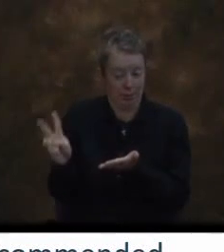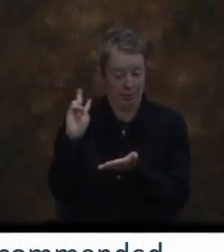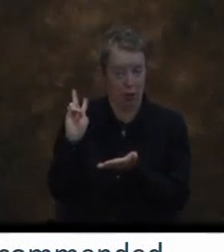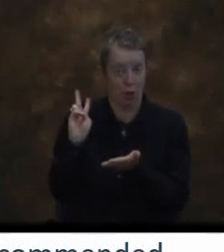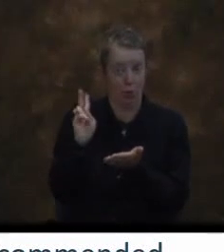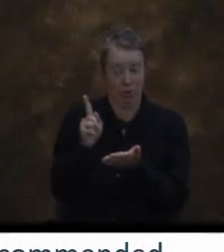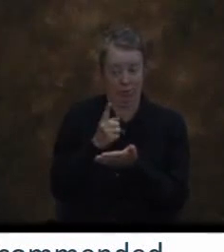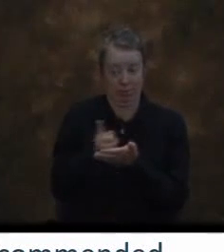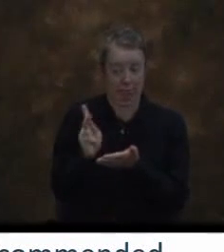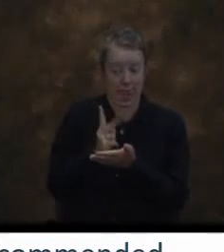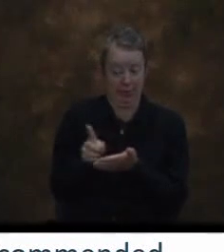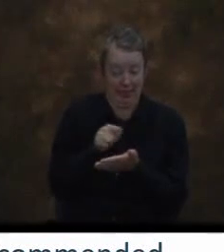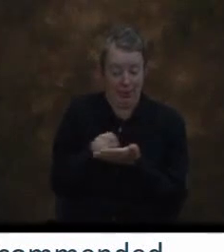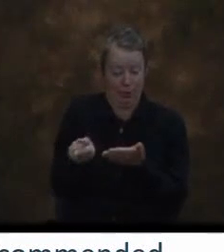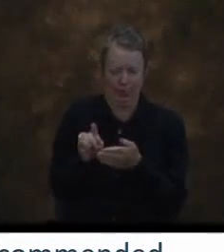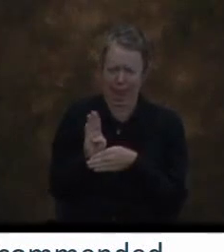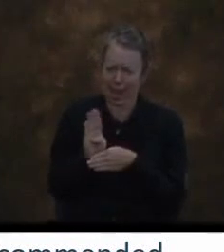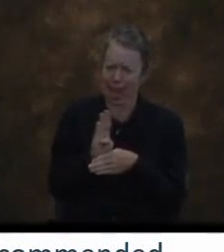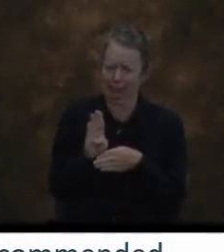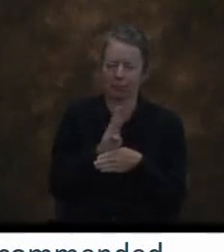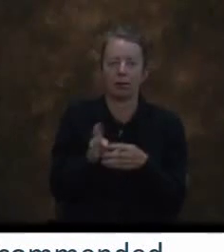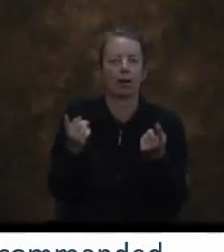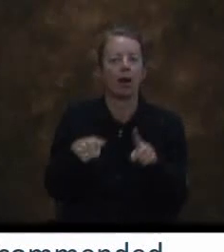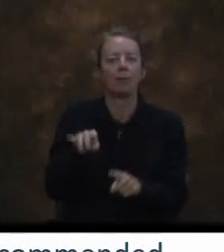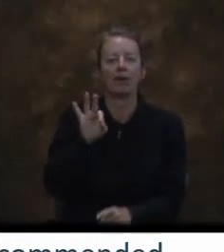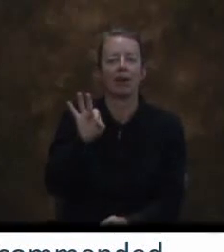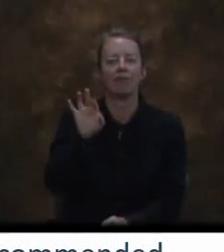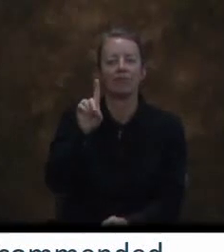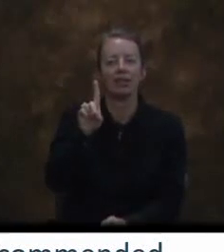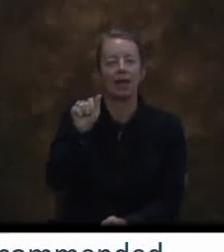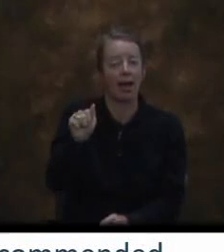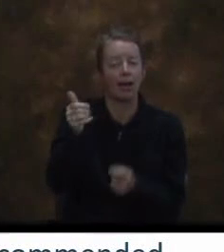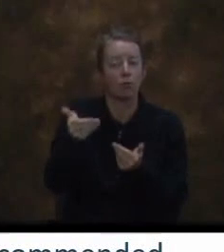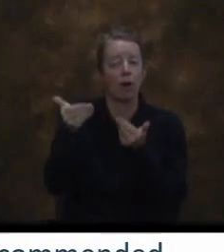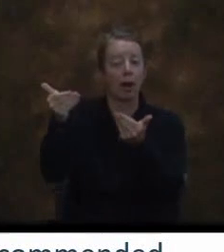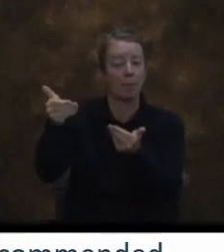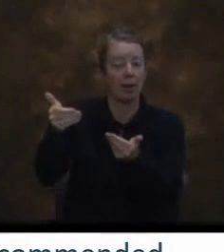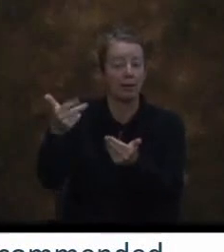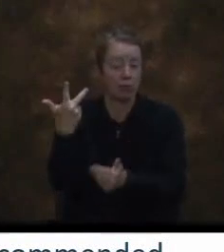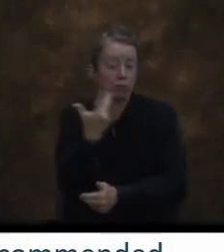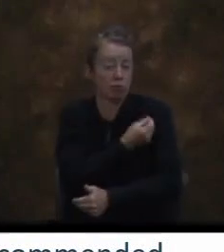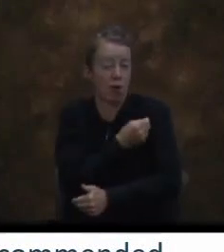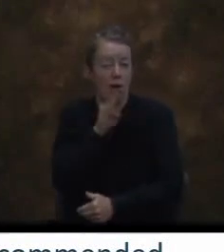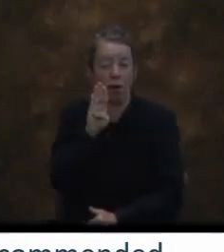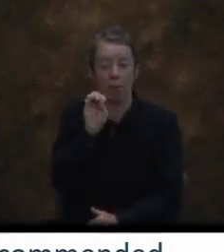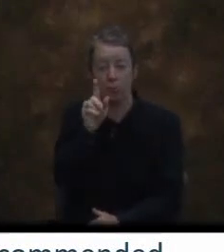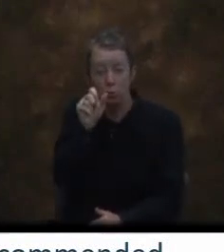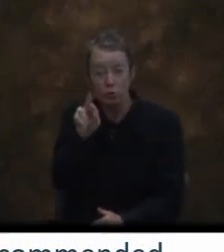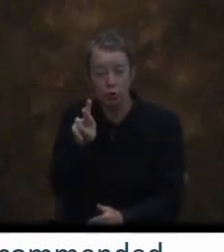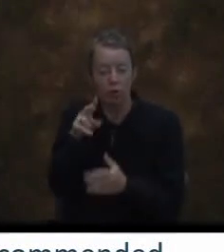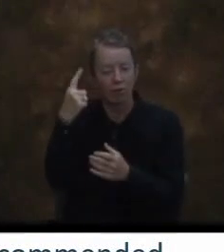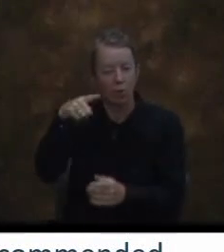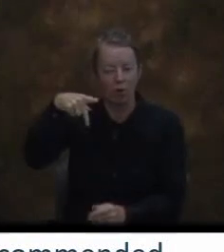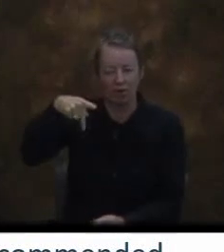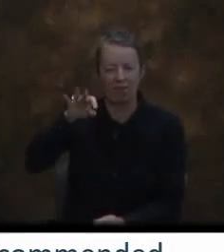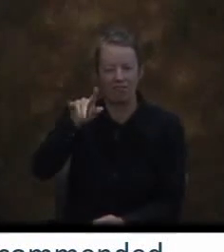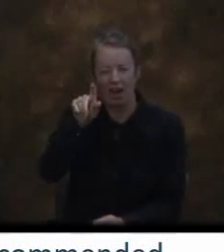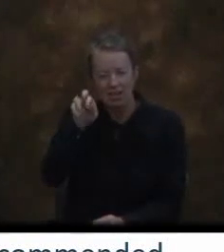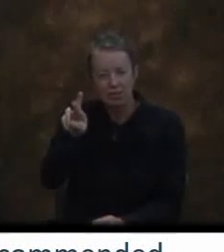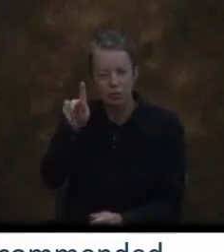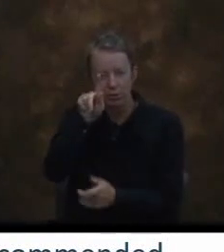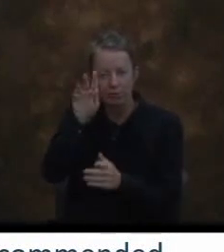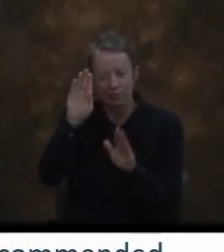did see the FDA recommend Pfizer booster for particular populations, and that